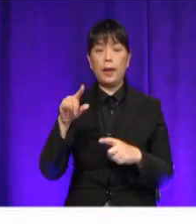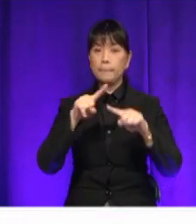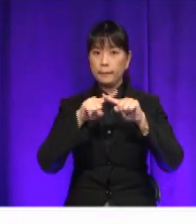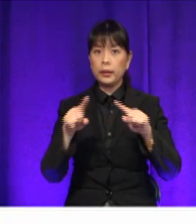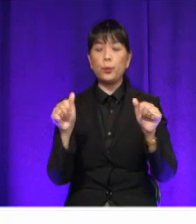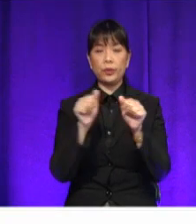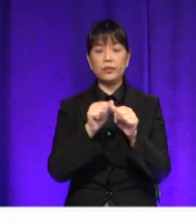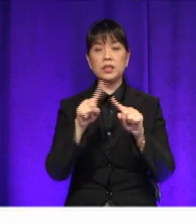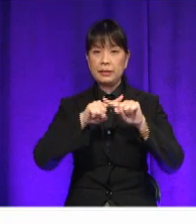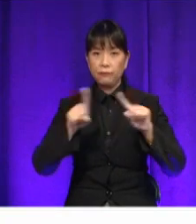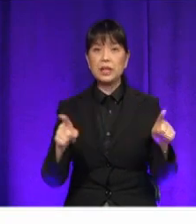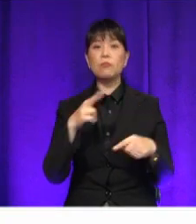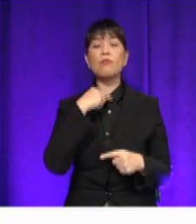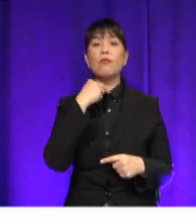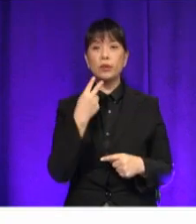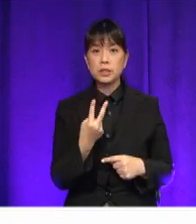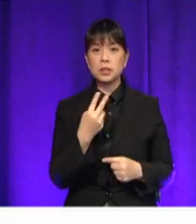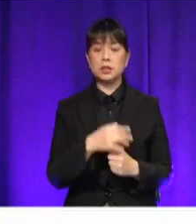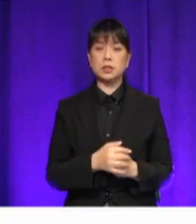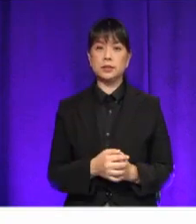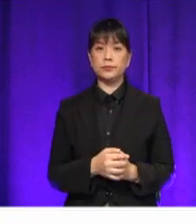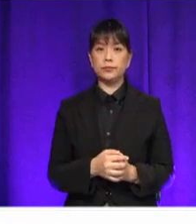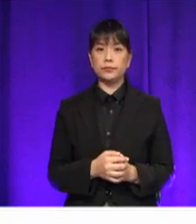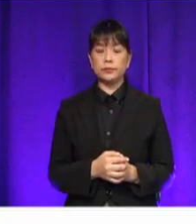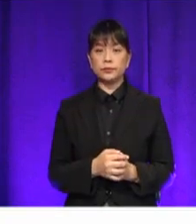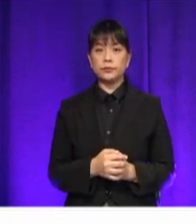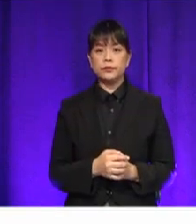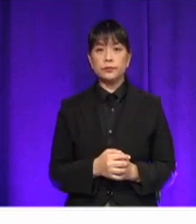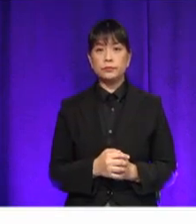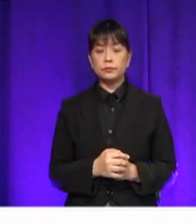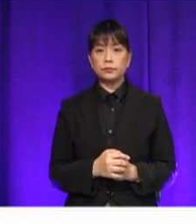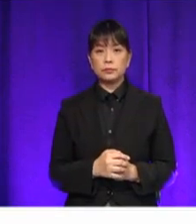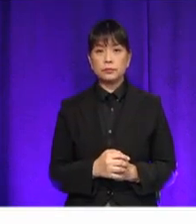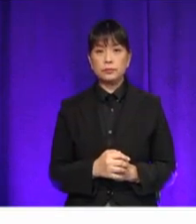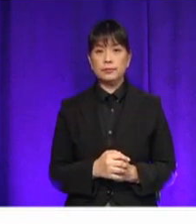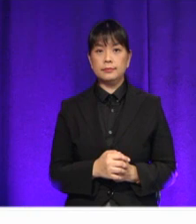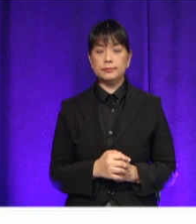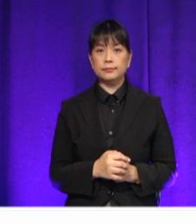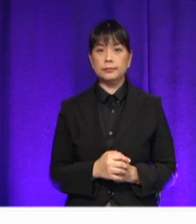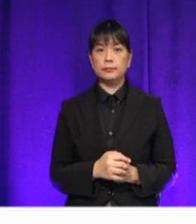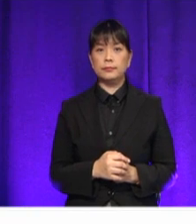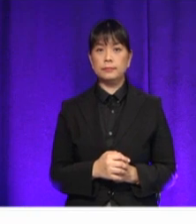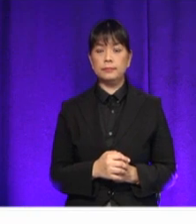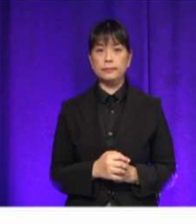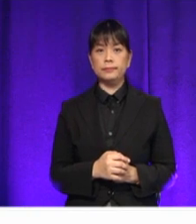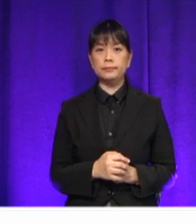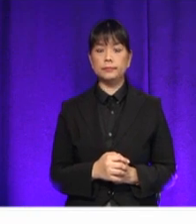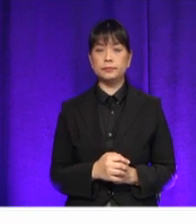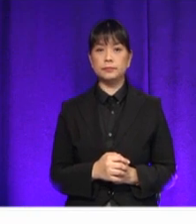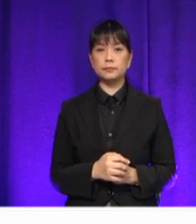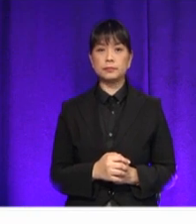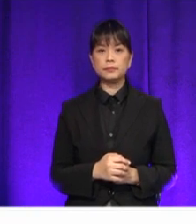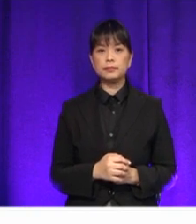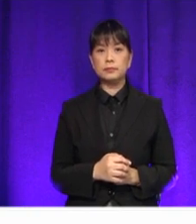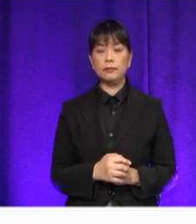What do you guys think? Anyone want to try to guess which emoji? Yes, come on. Ashraf, you want to help out